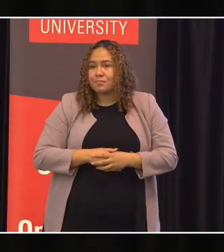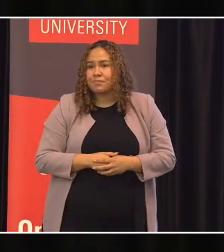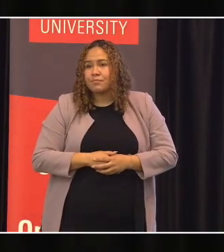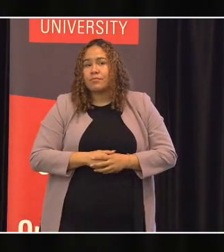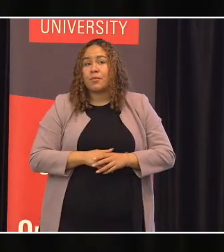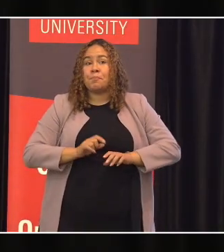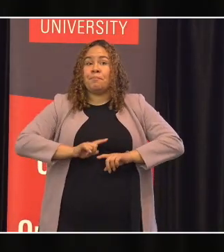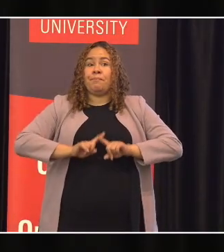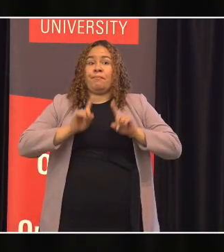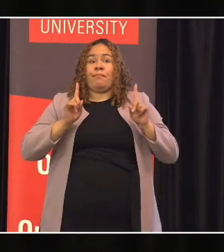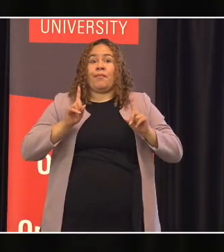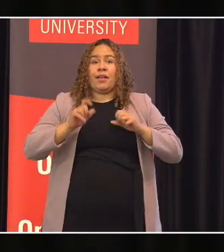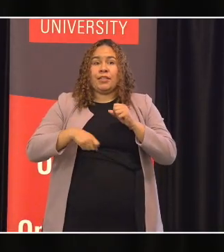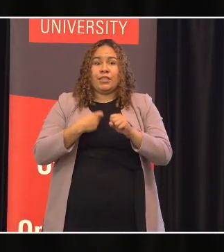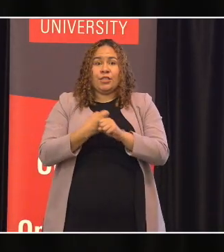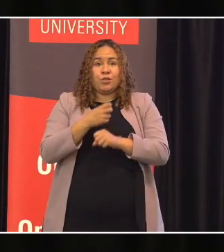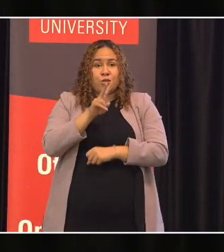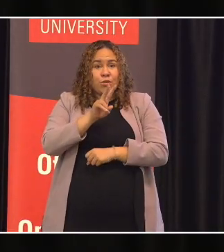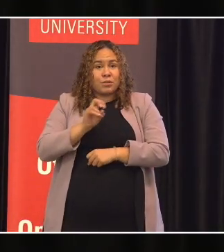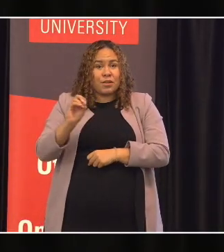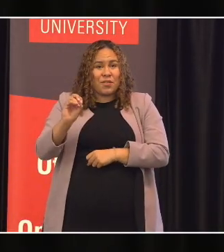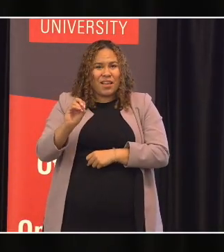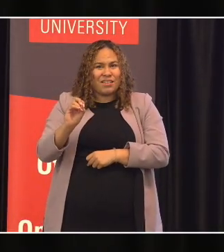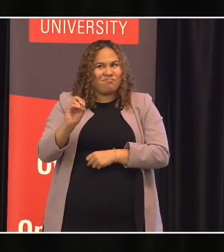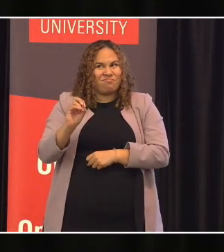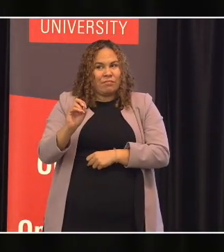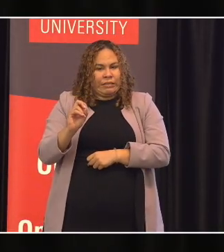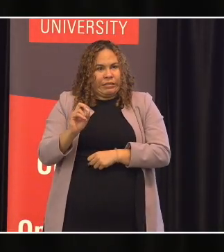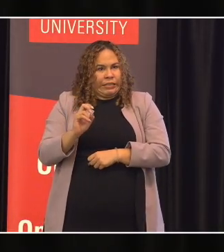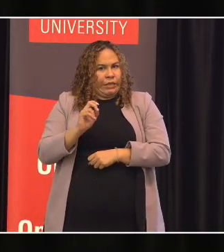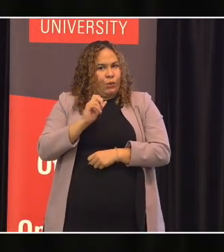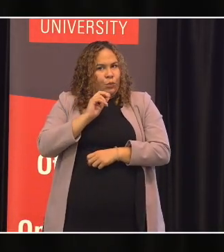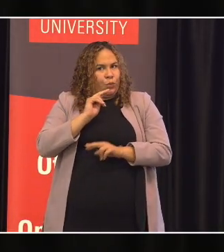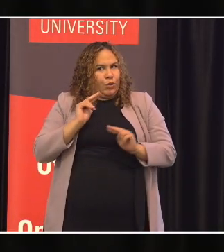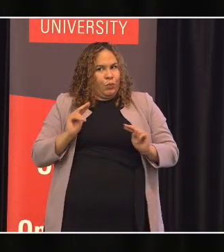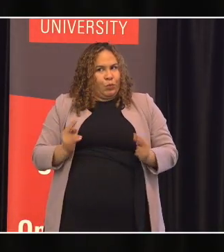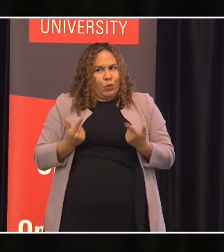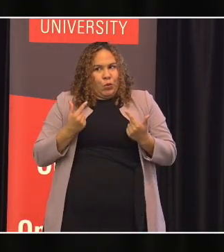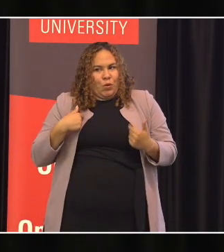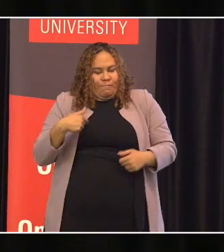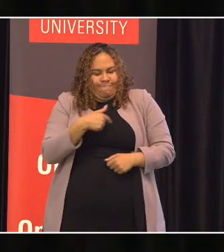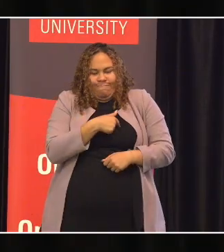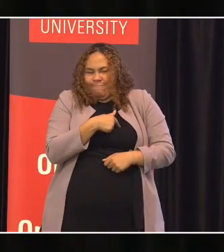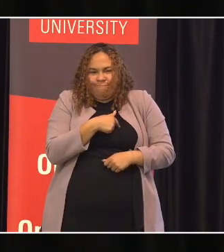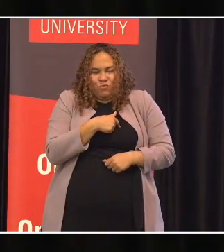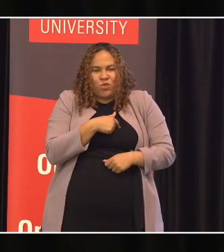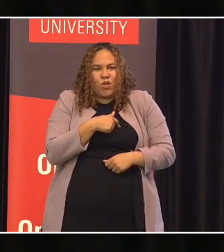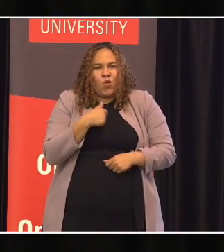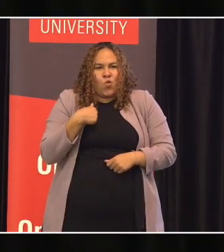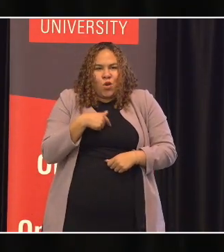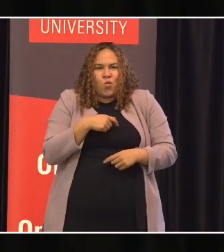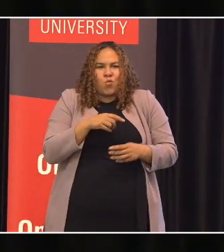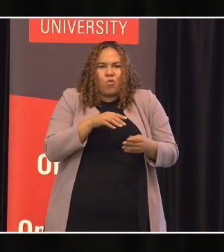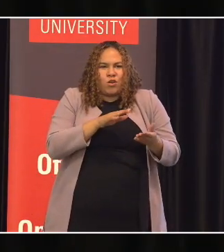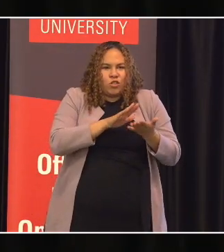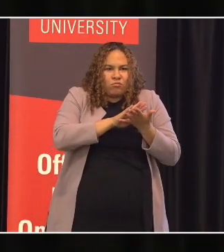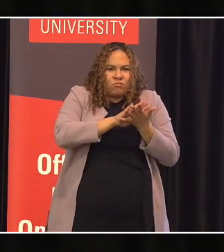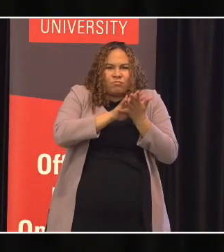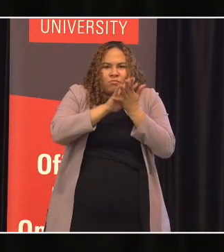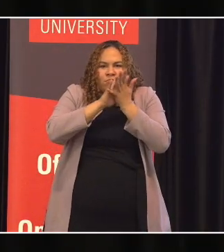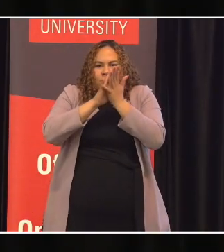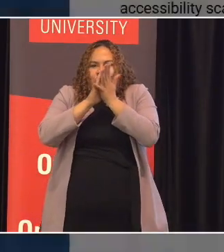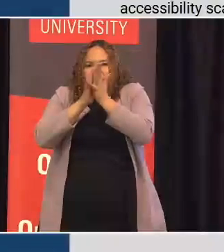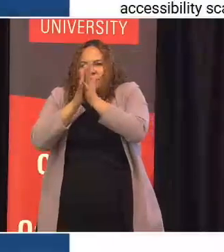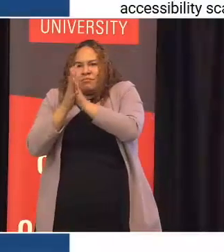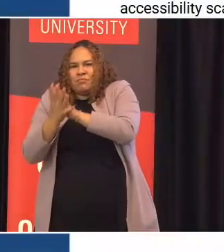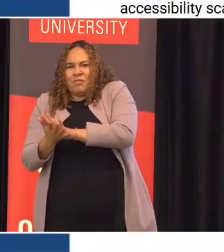But in 2000, we weren't doing such a great job. We were moving into the digital space in the libraries,